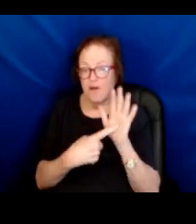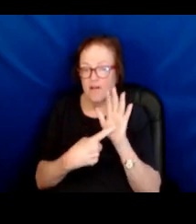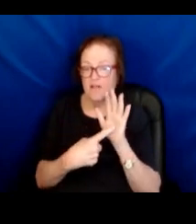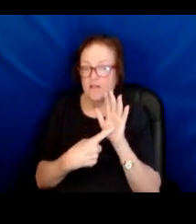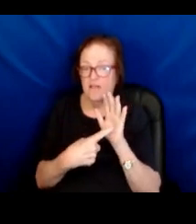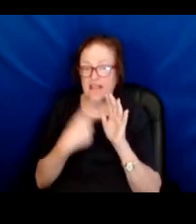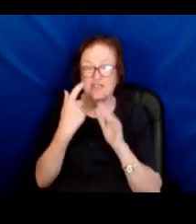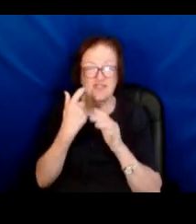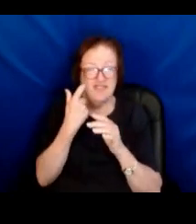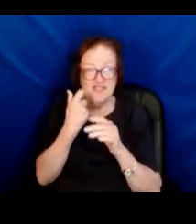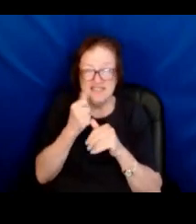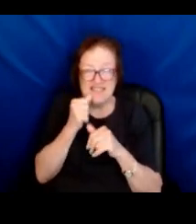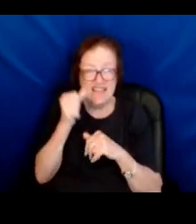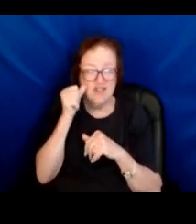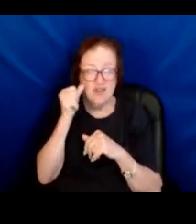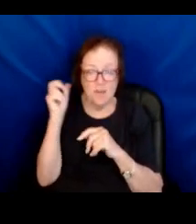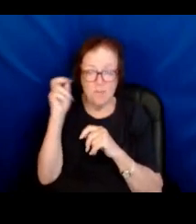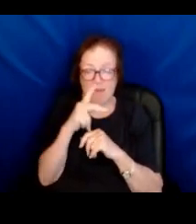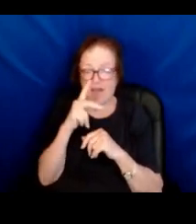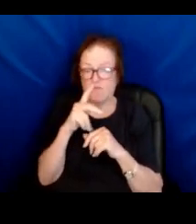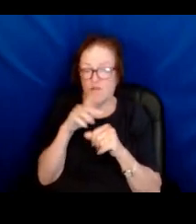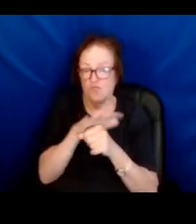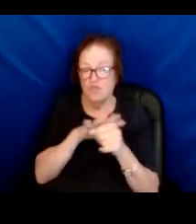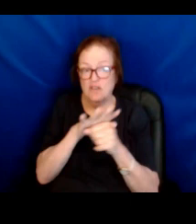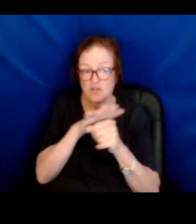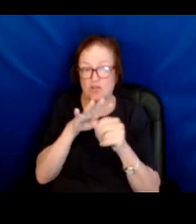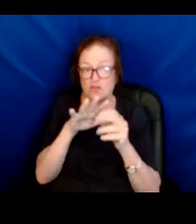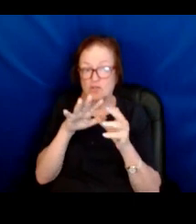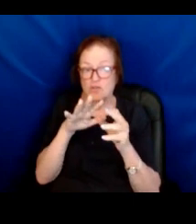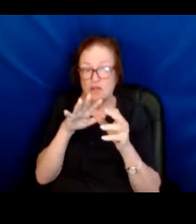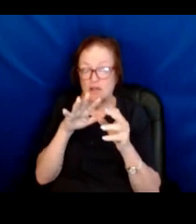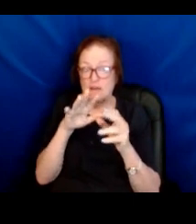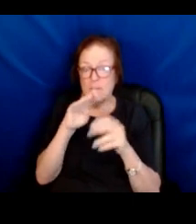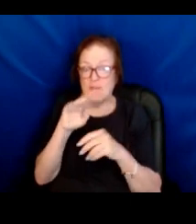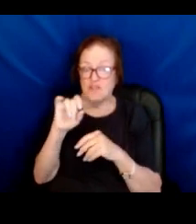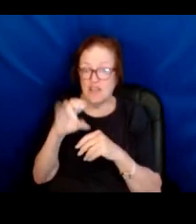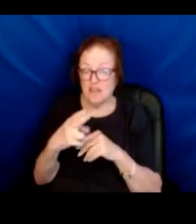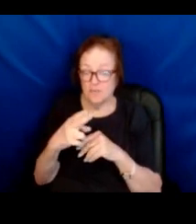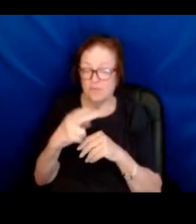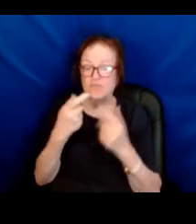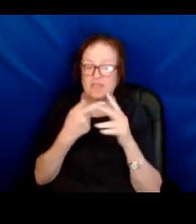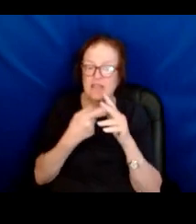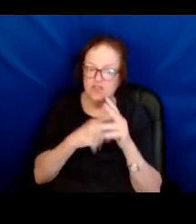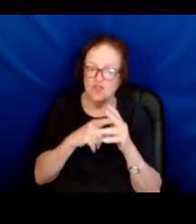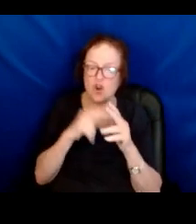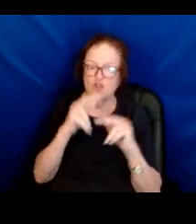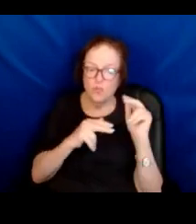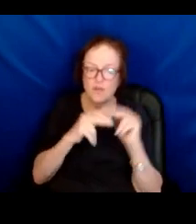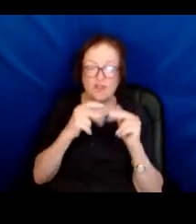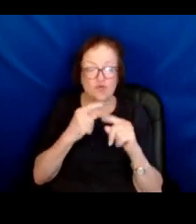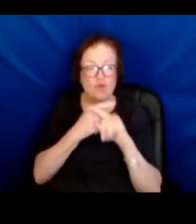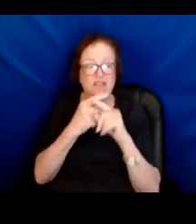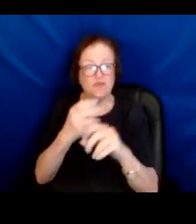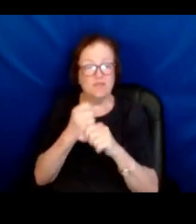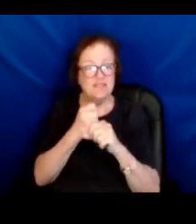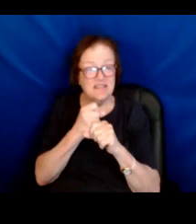just yesterday came back from the region in Michigan, and they're trying to decide. They had started to build a crisis receiving center and ready to open it up